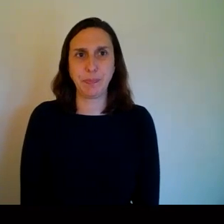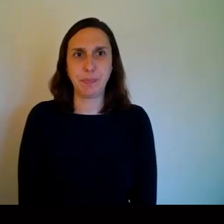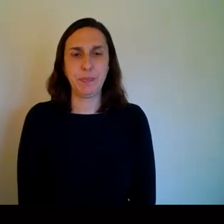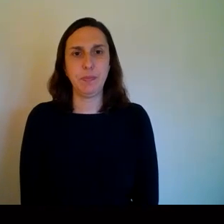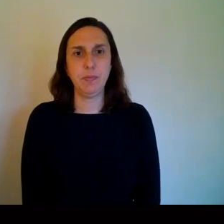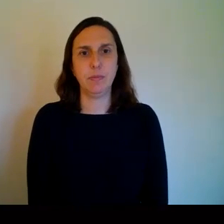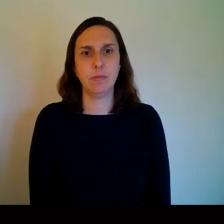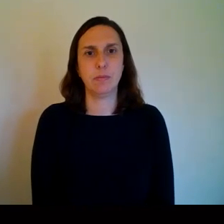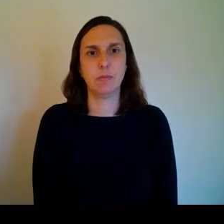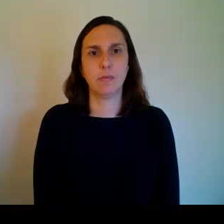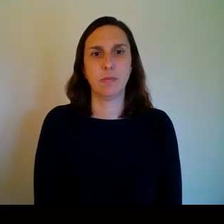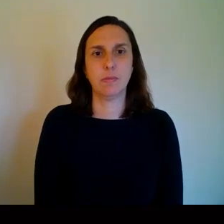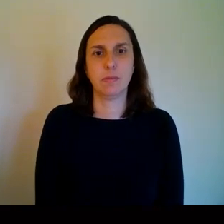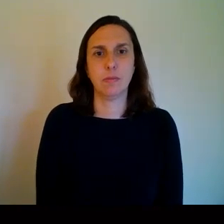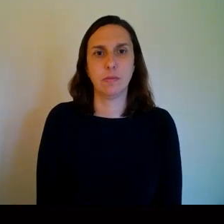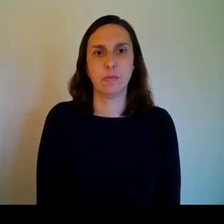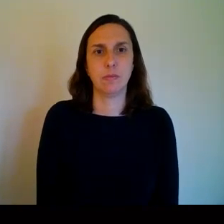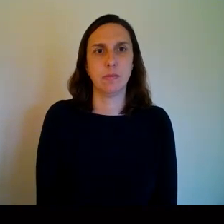And so we can have subtraction.